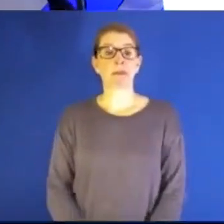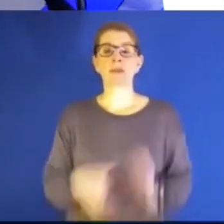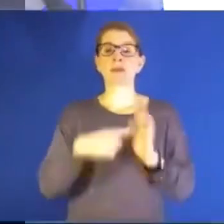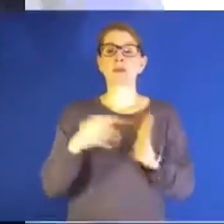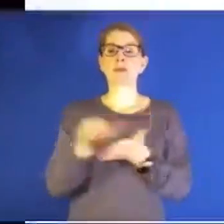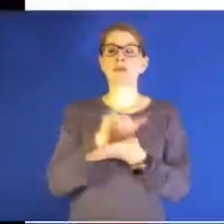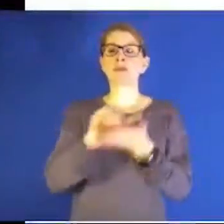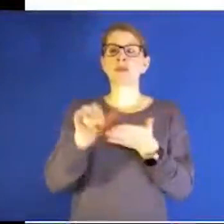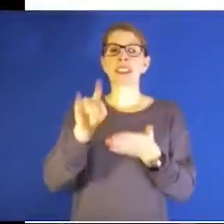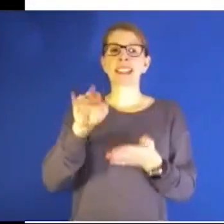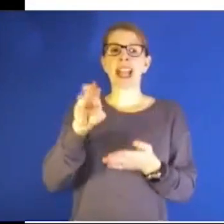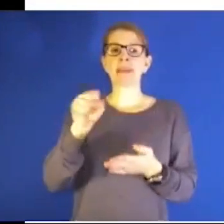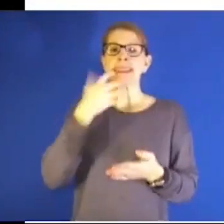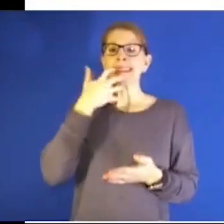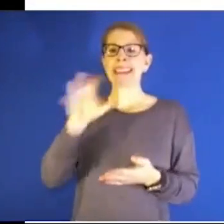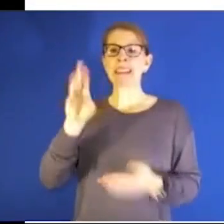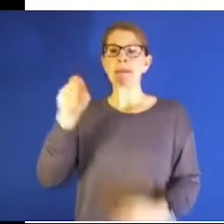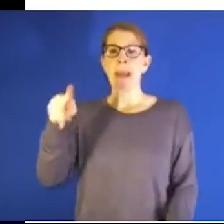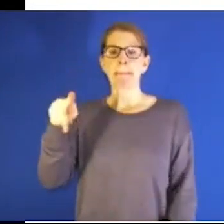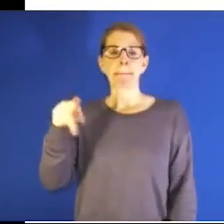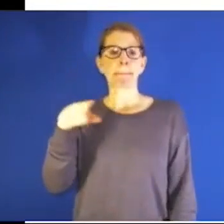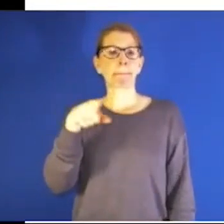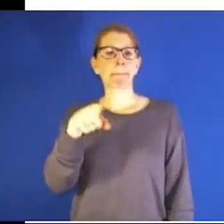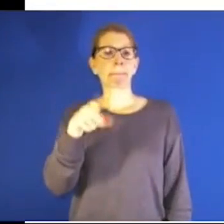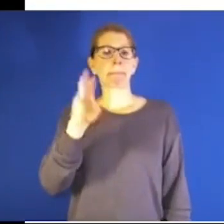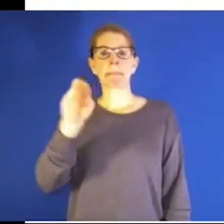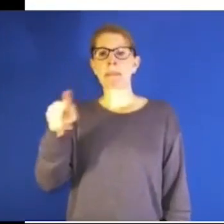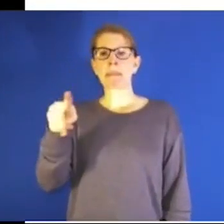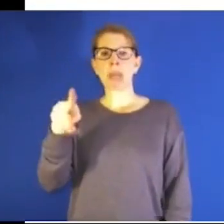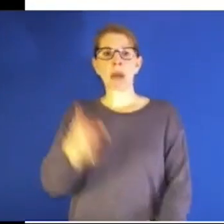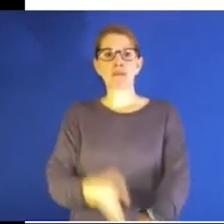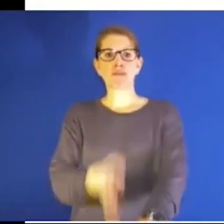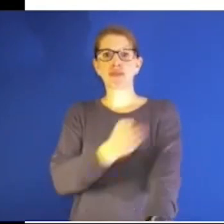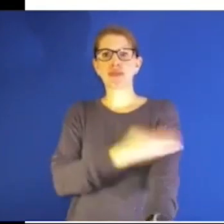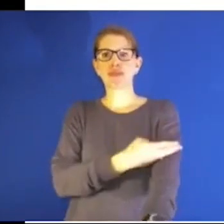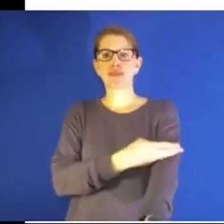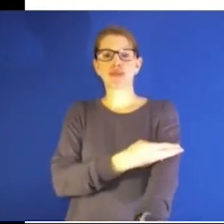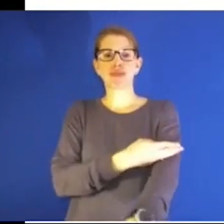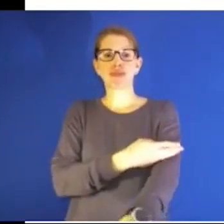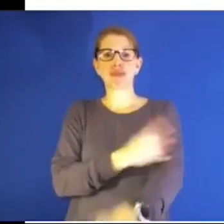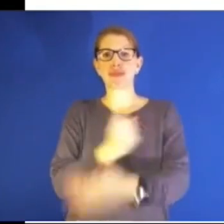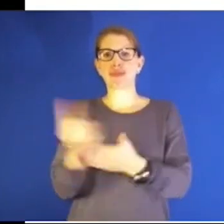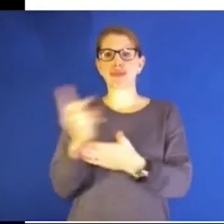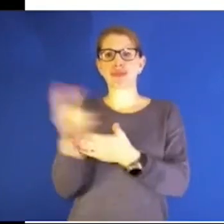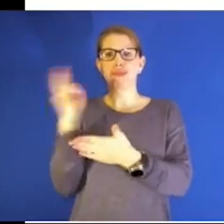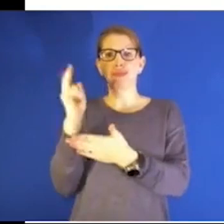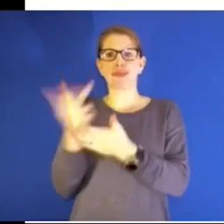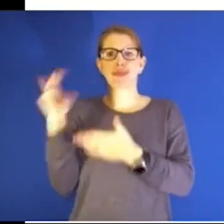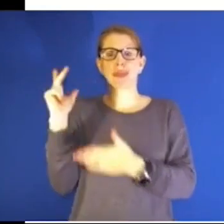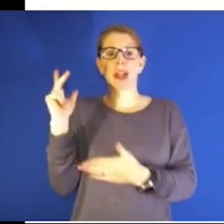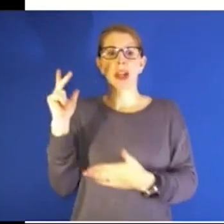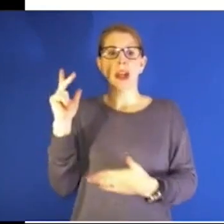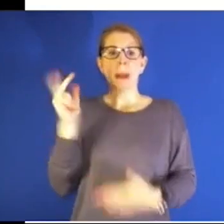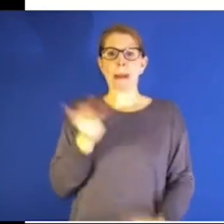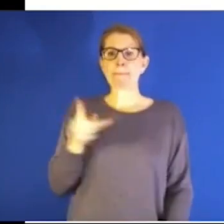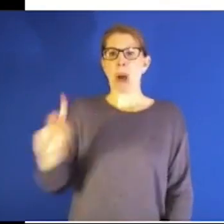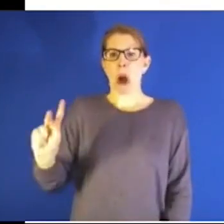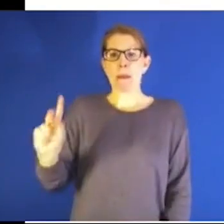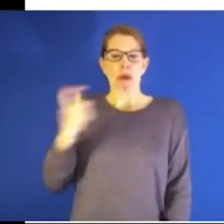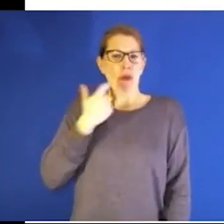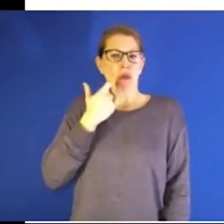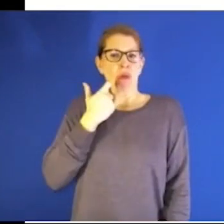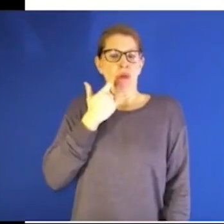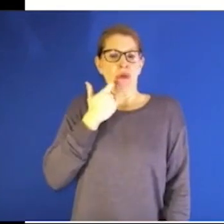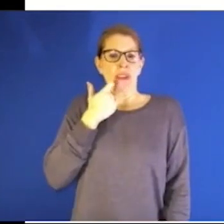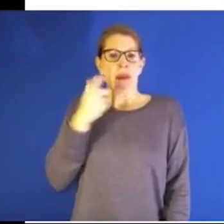minute, guys? So, this map looks so much better than it did just a few weeks ago because it was solid purple just recently. And now you can